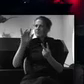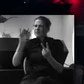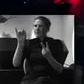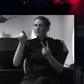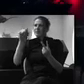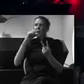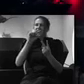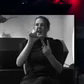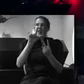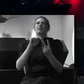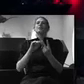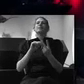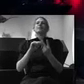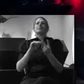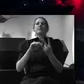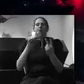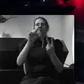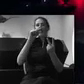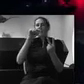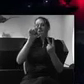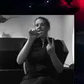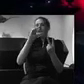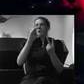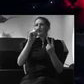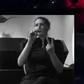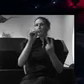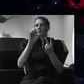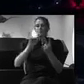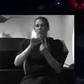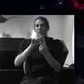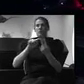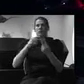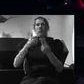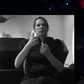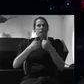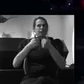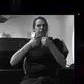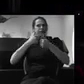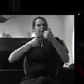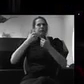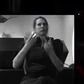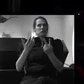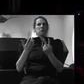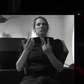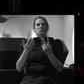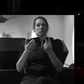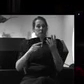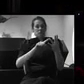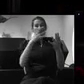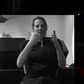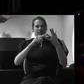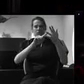glucose and galactose. But we see now that a lot of people, the liver doesn't function optimally because of chronic